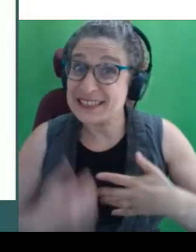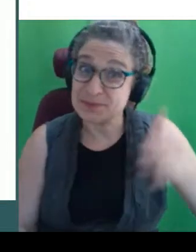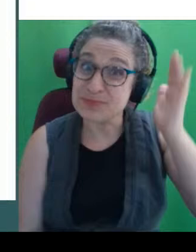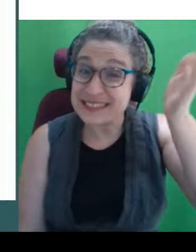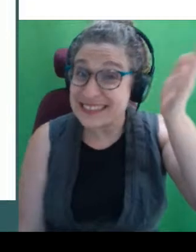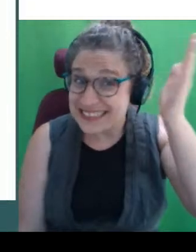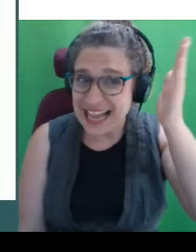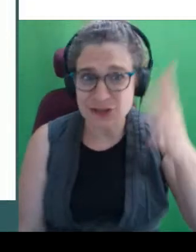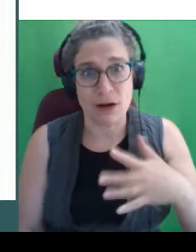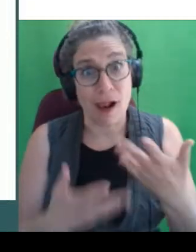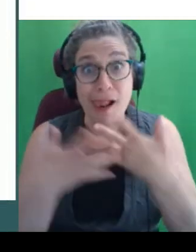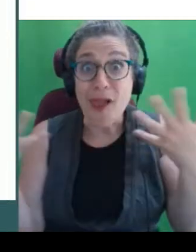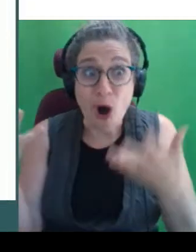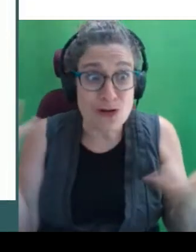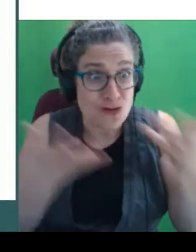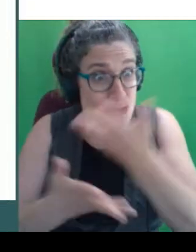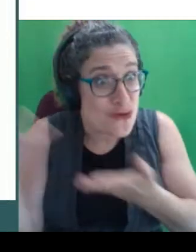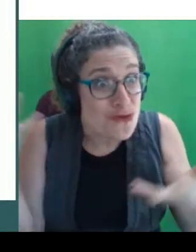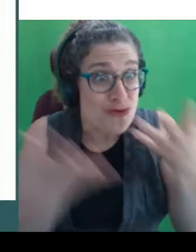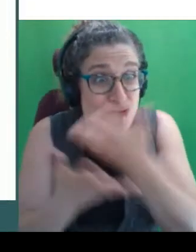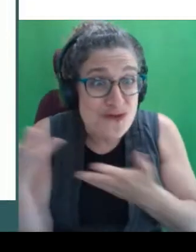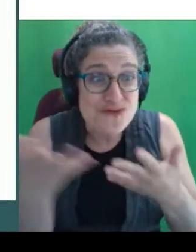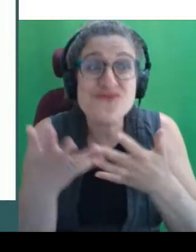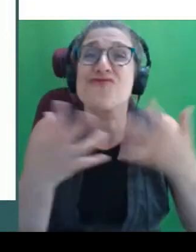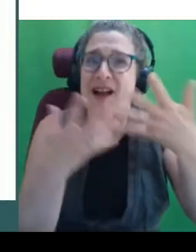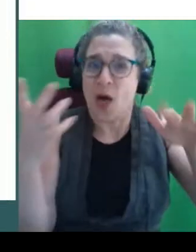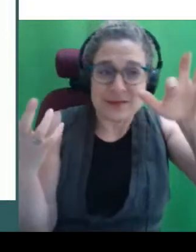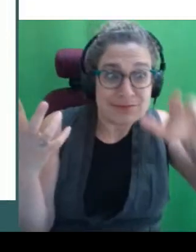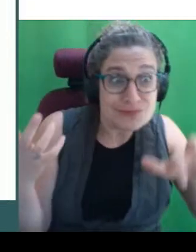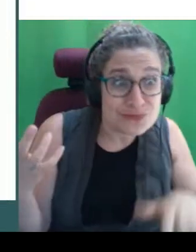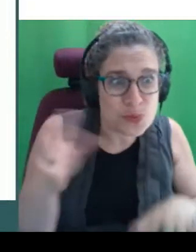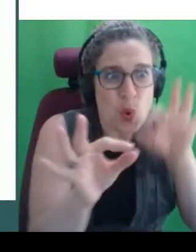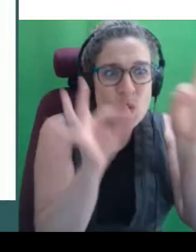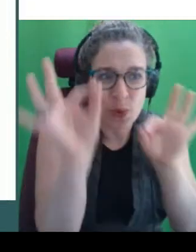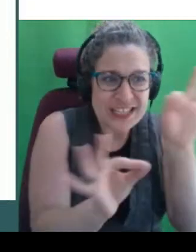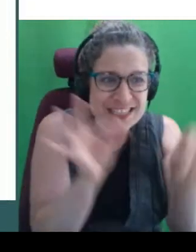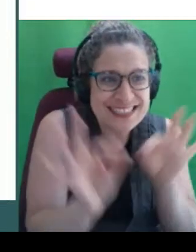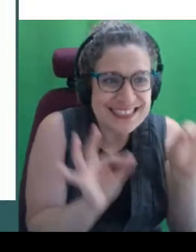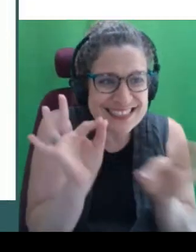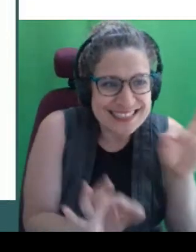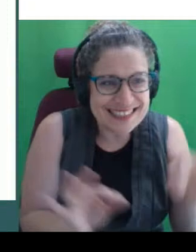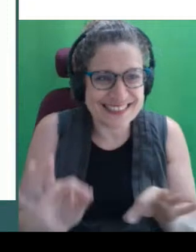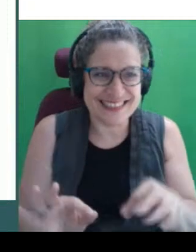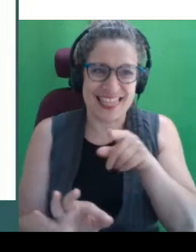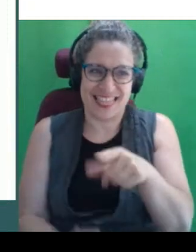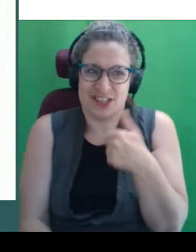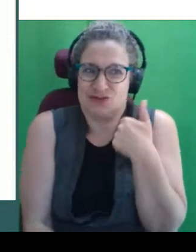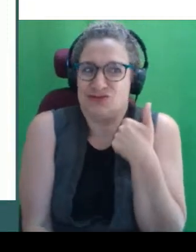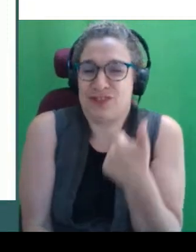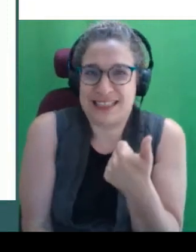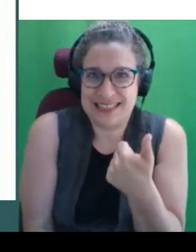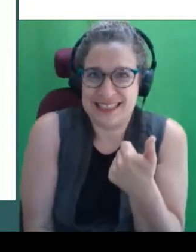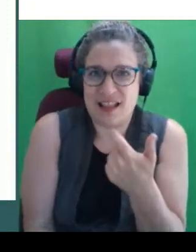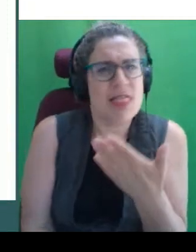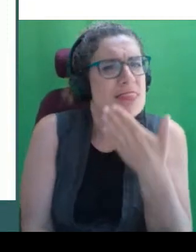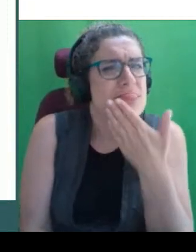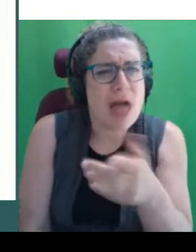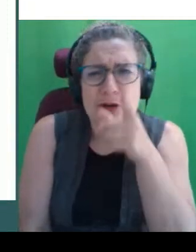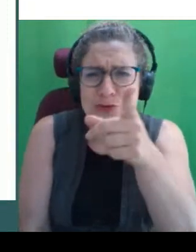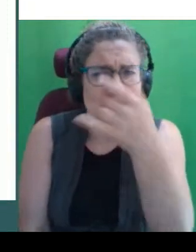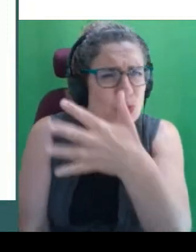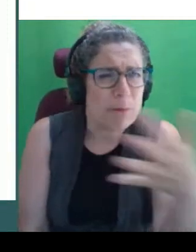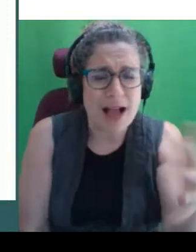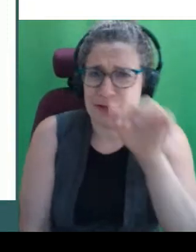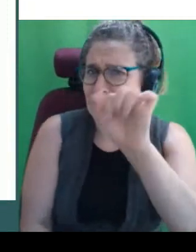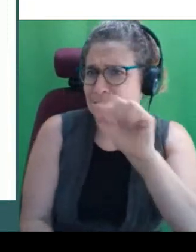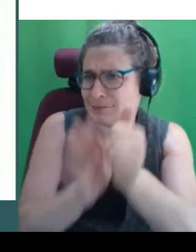lot of interest and a lot of questions, which has been fantastic. And thank you for all their expertise and patience in